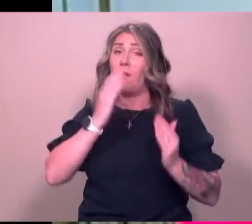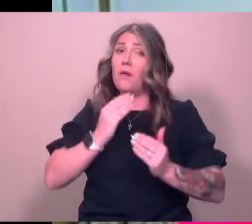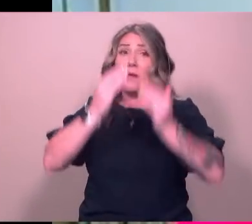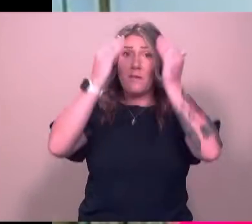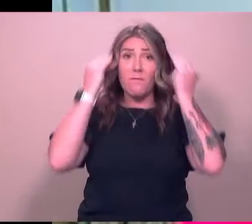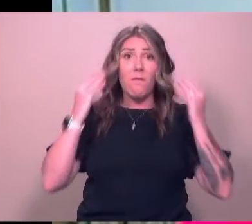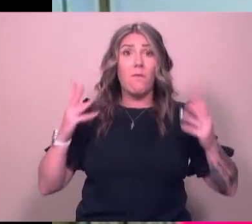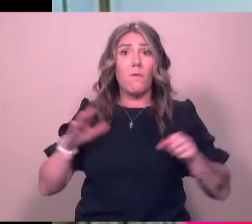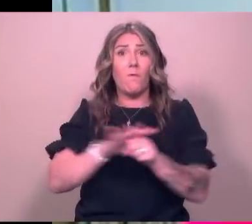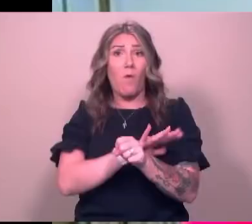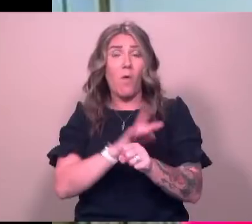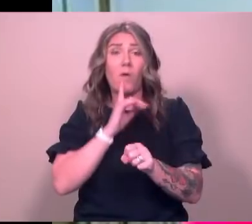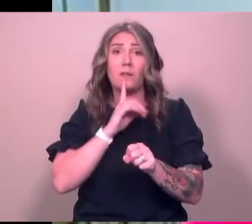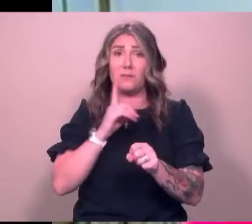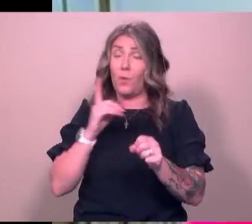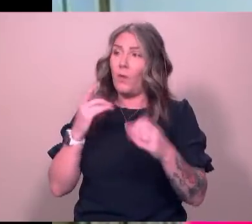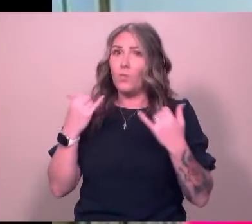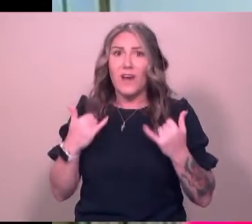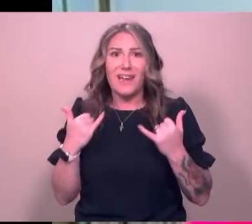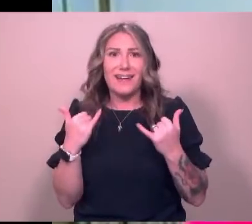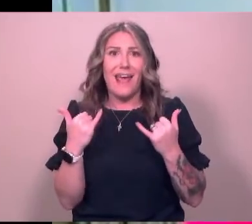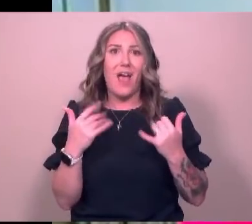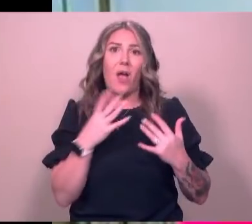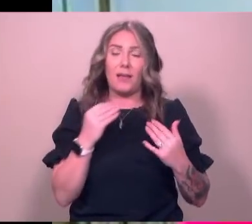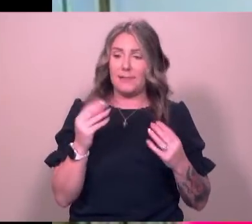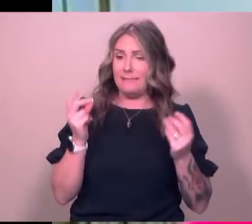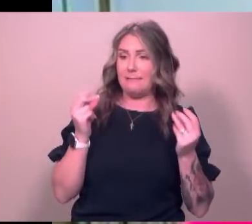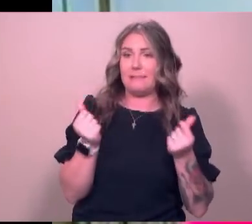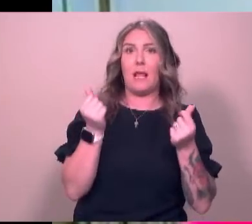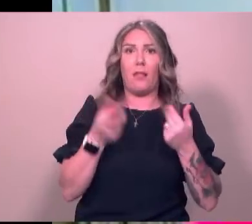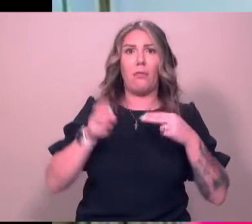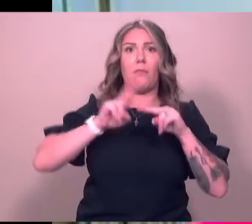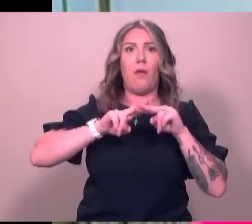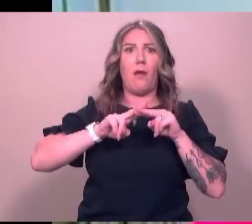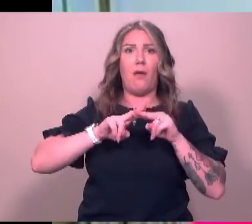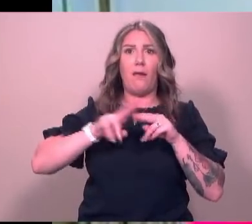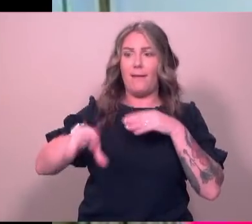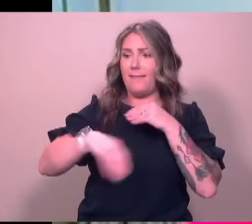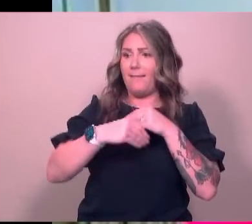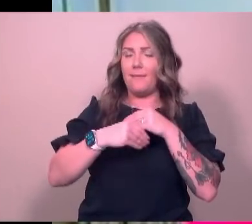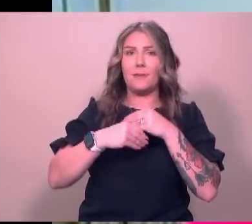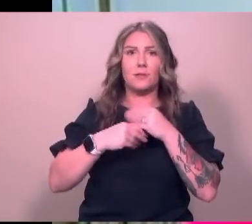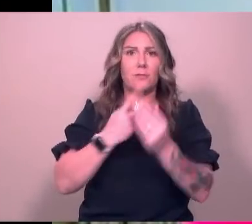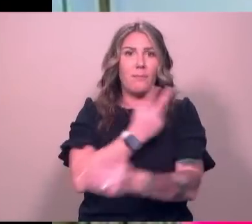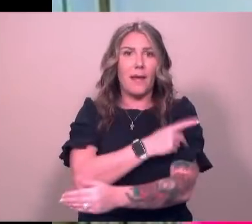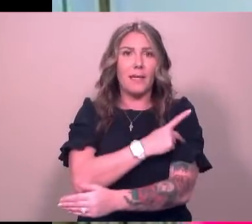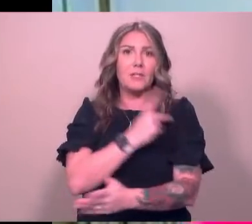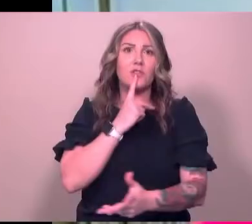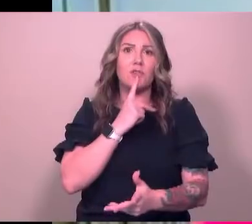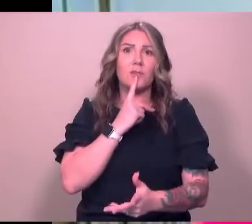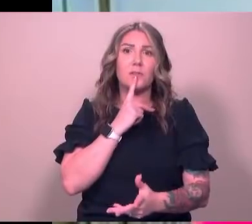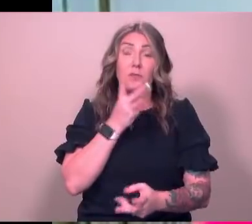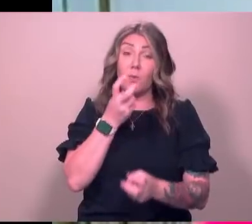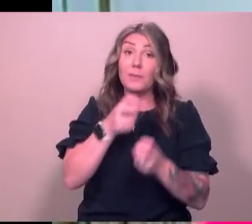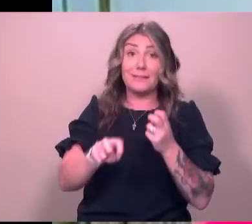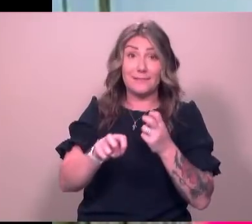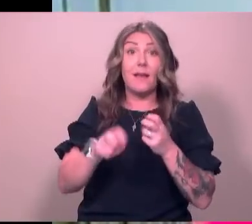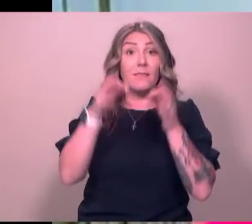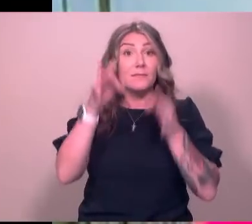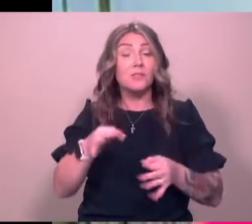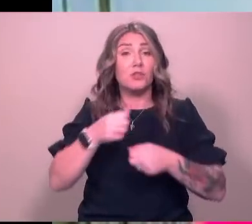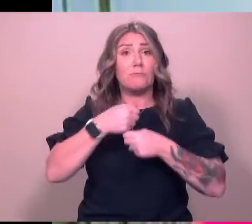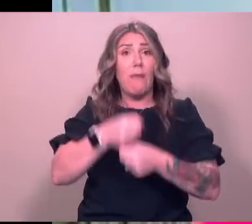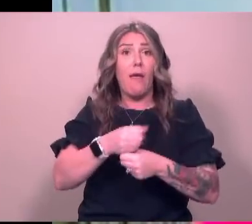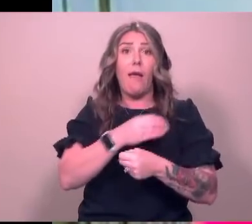overwhelmed, and we're at that point already, and we suddenly have an onslaught of additional patients, there have to be tough decisions made, and